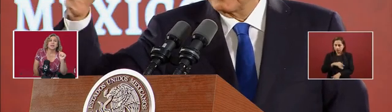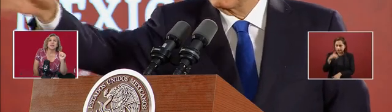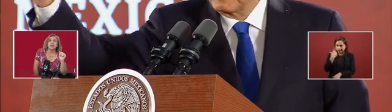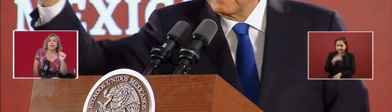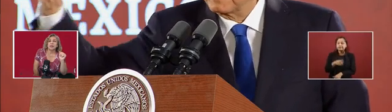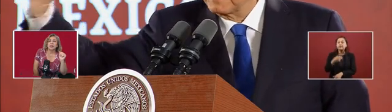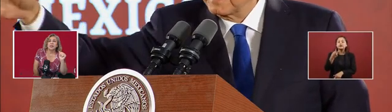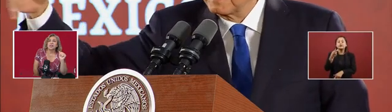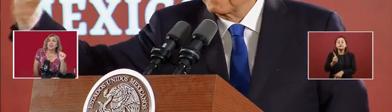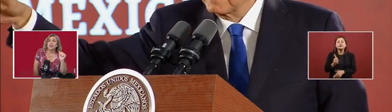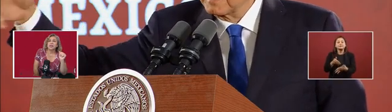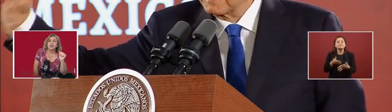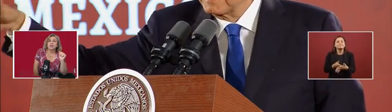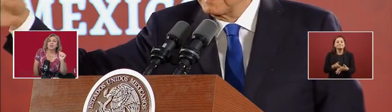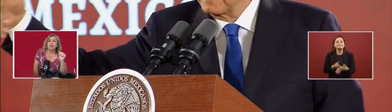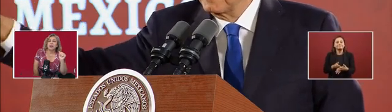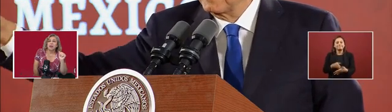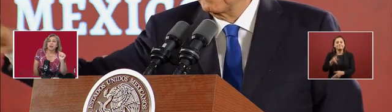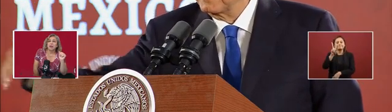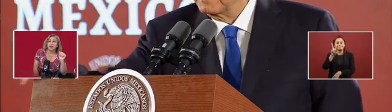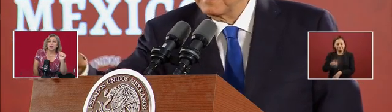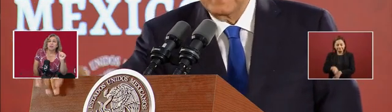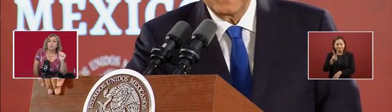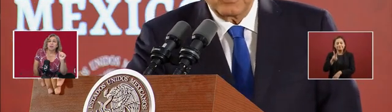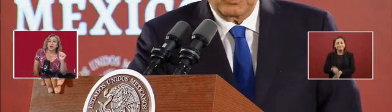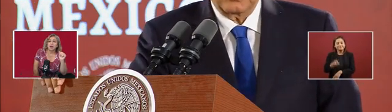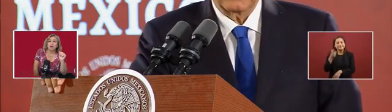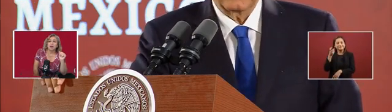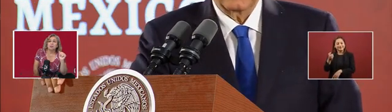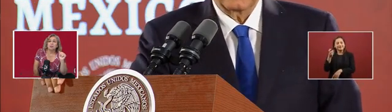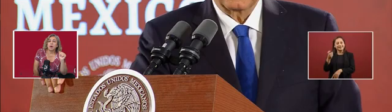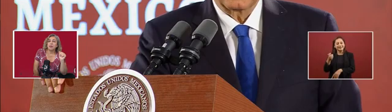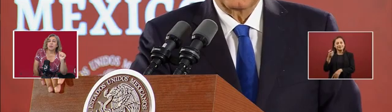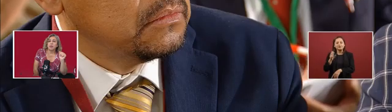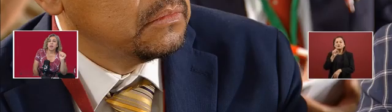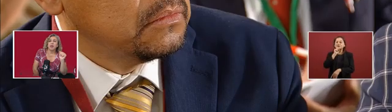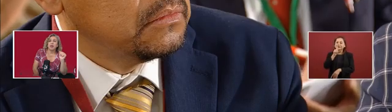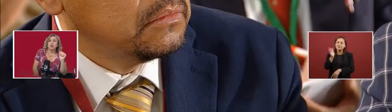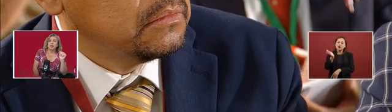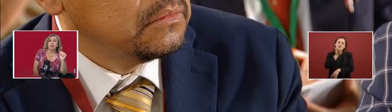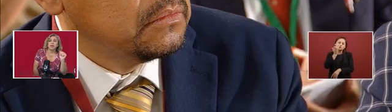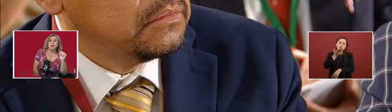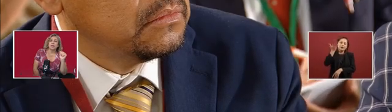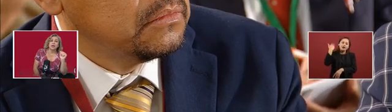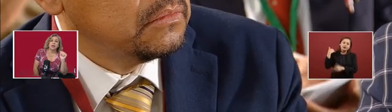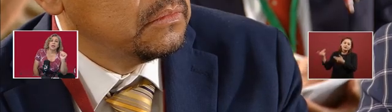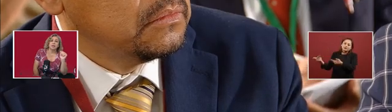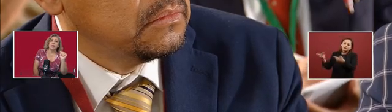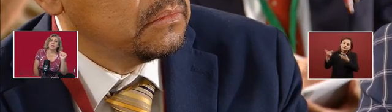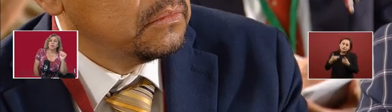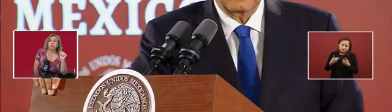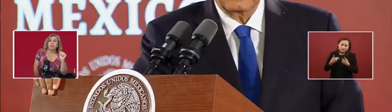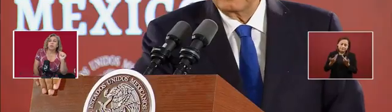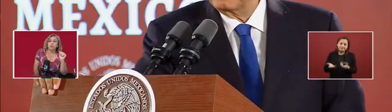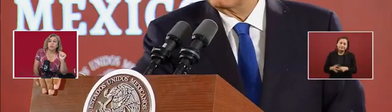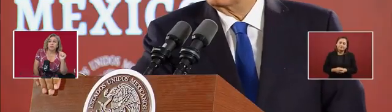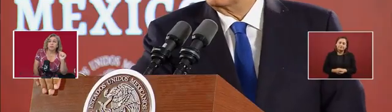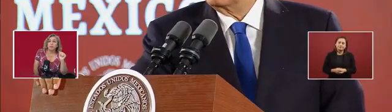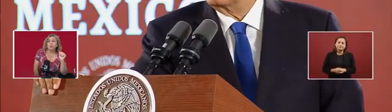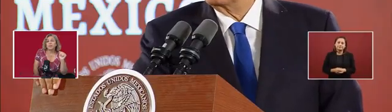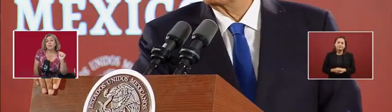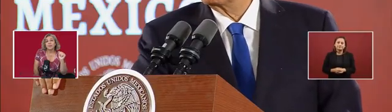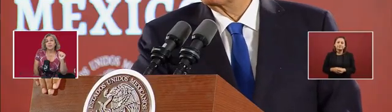conquer, y seguir and pidiendo el apoyo to para que continue entre to todos, ask for the support so that with all of us we can